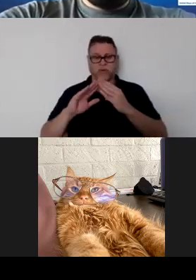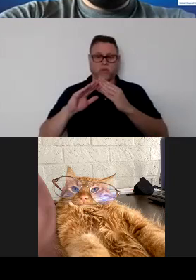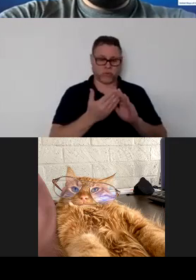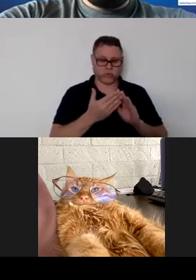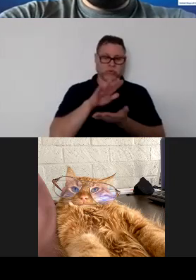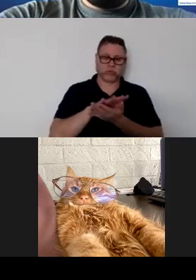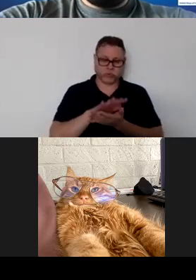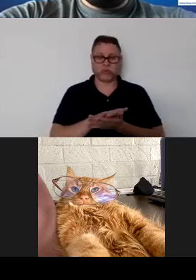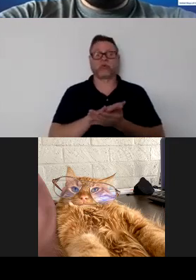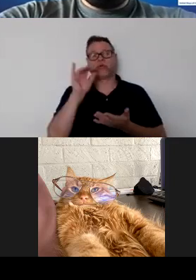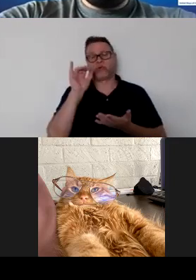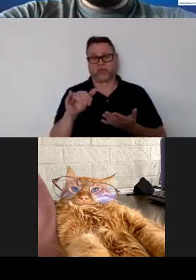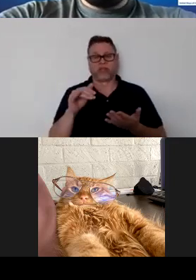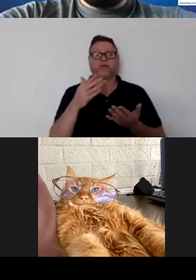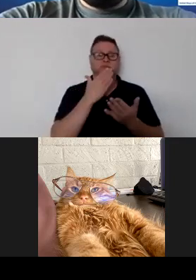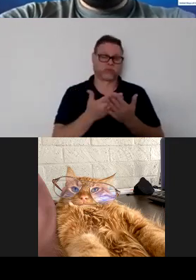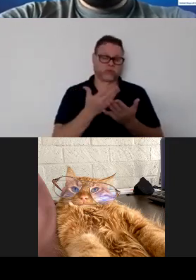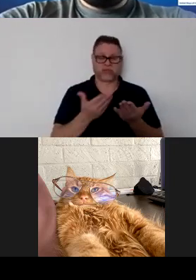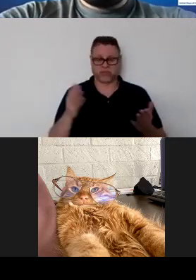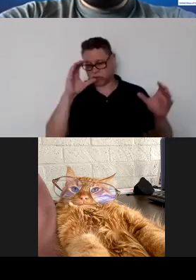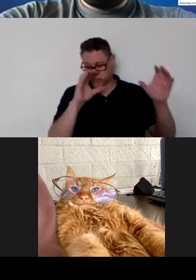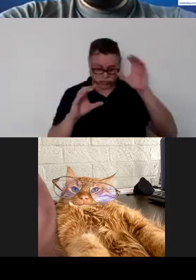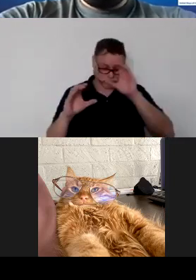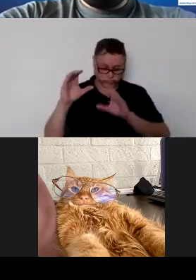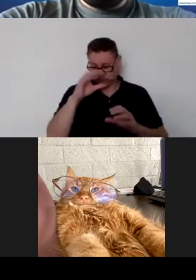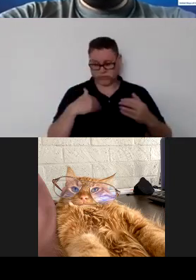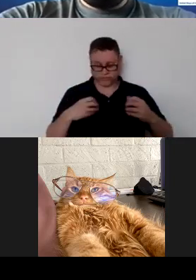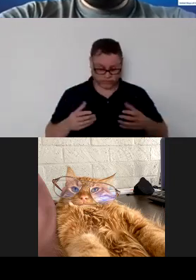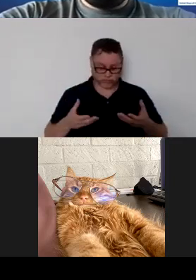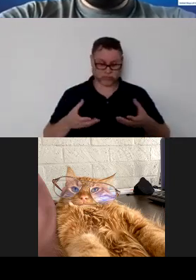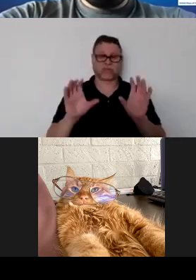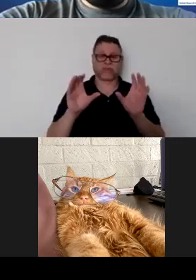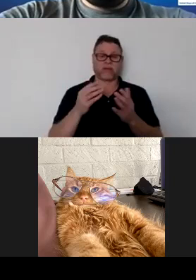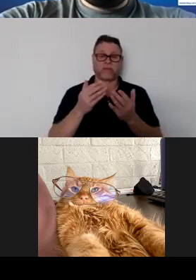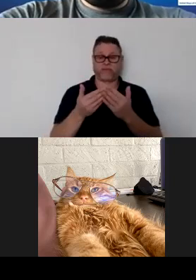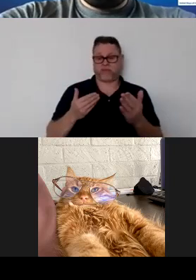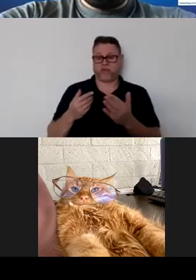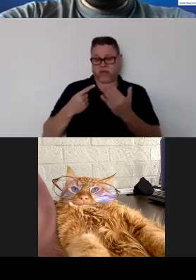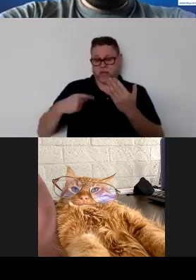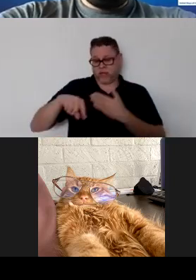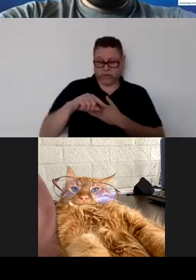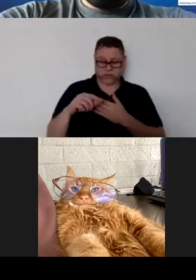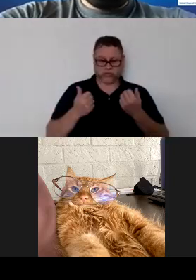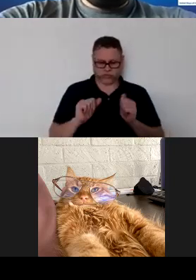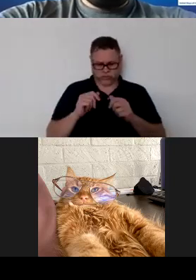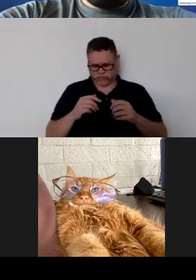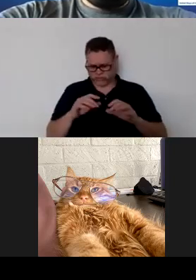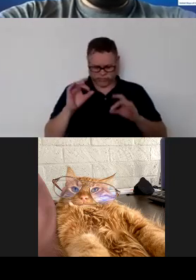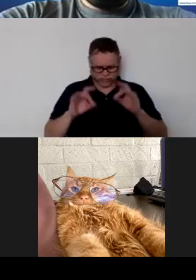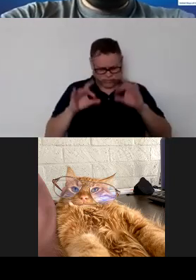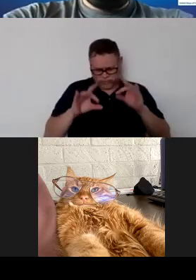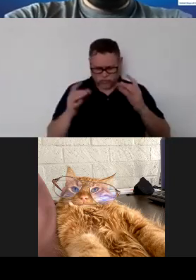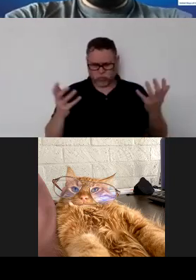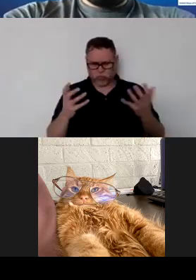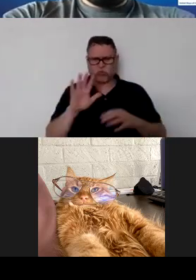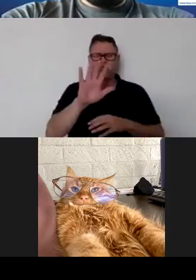So I think that would be a good thing to explore if you have a chance before next week, is, try to find out, well, what model is your